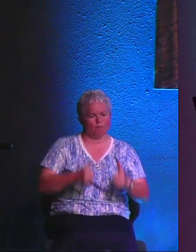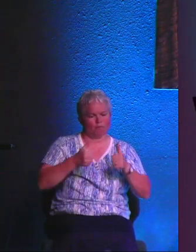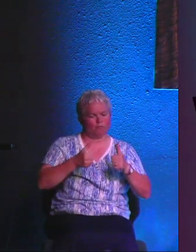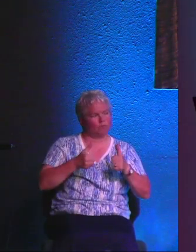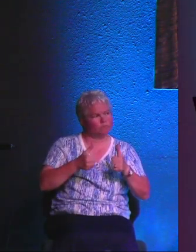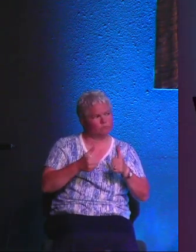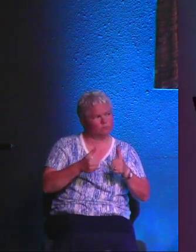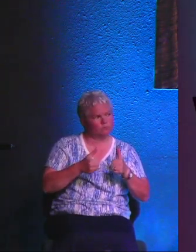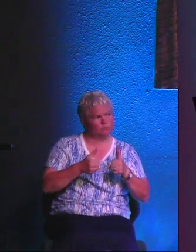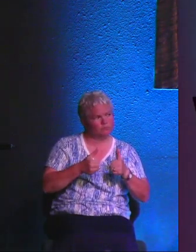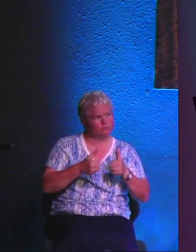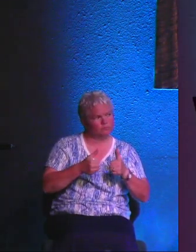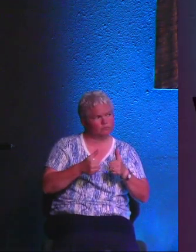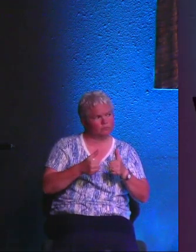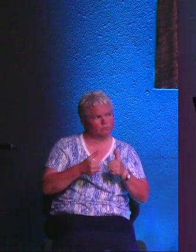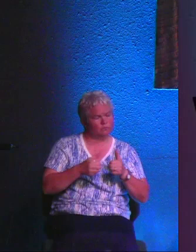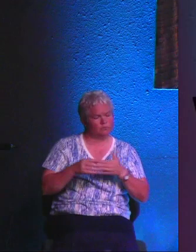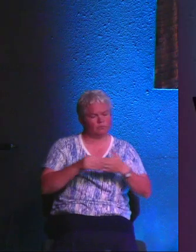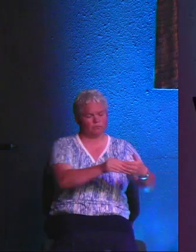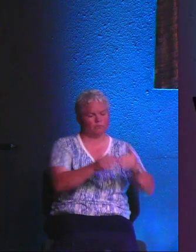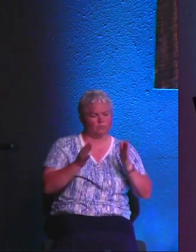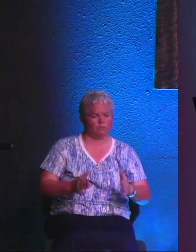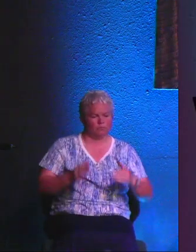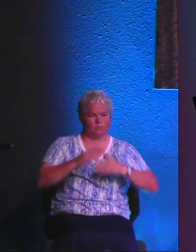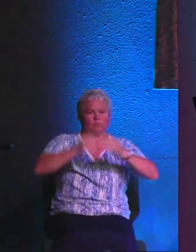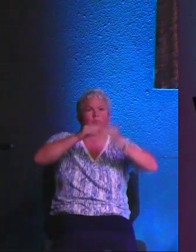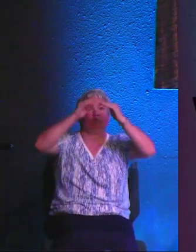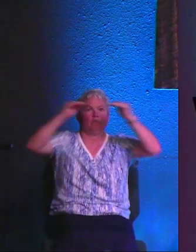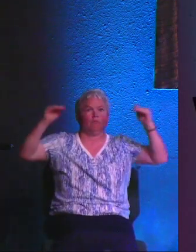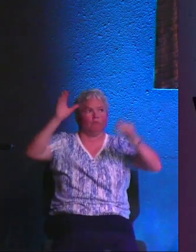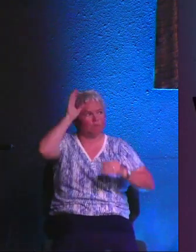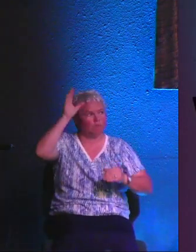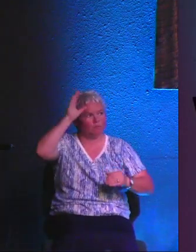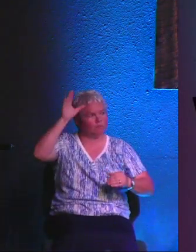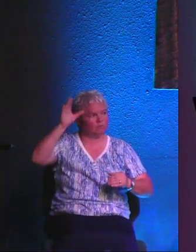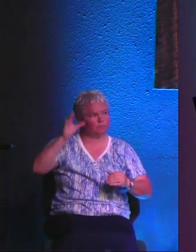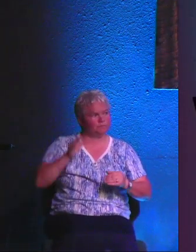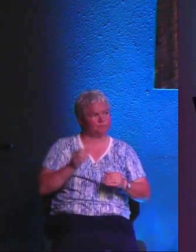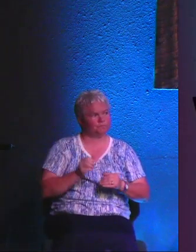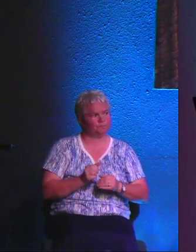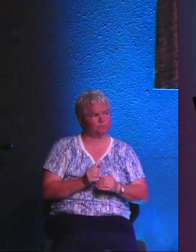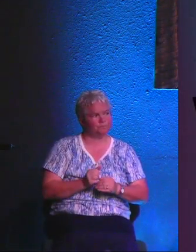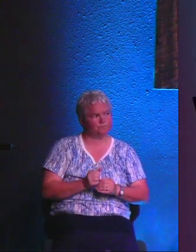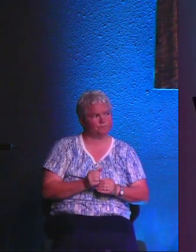life. He is my leader, my heavenly Father,